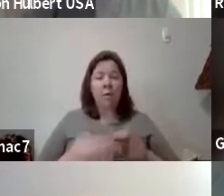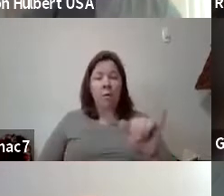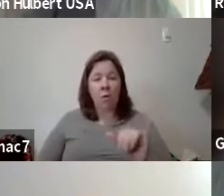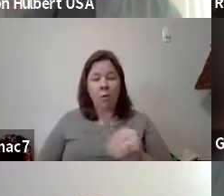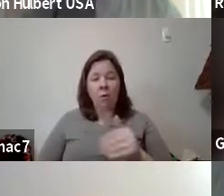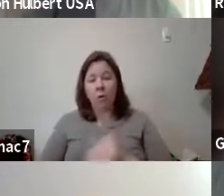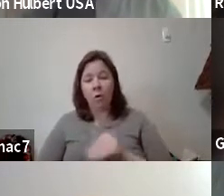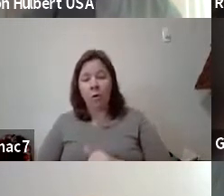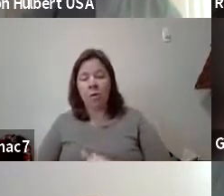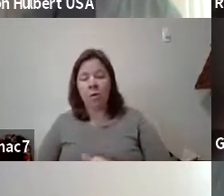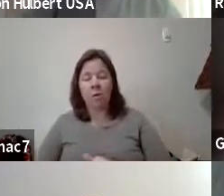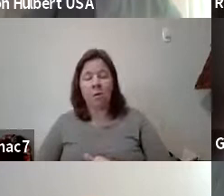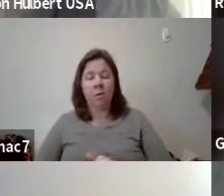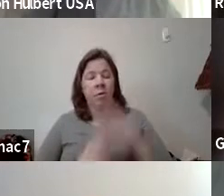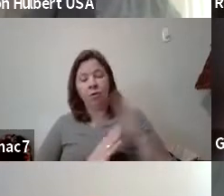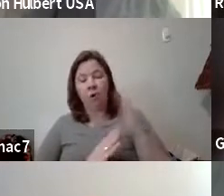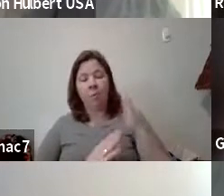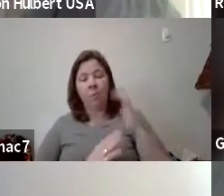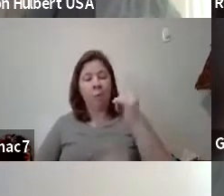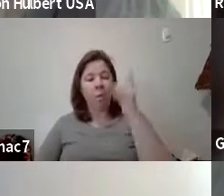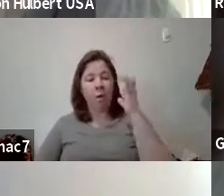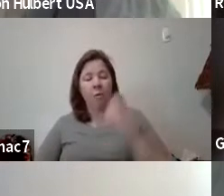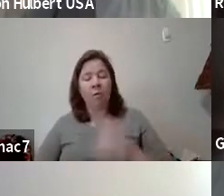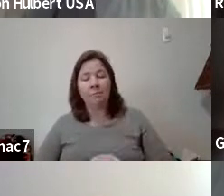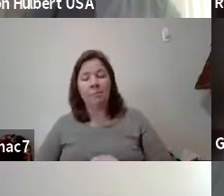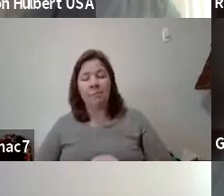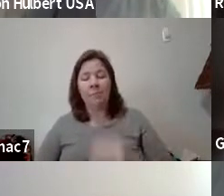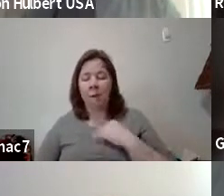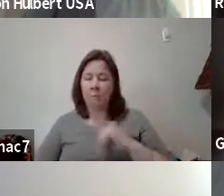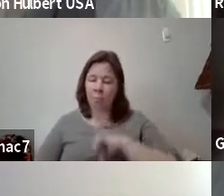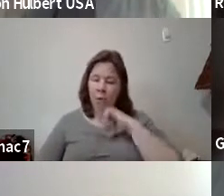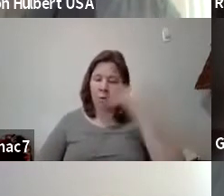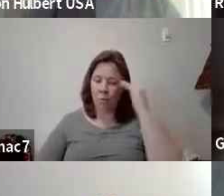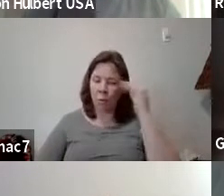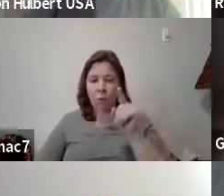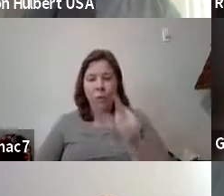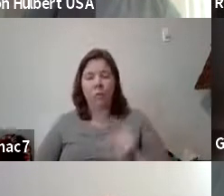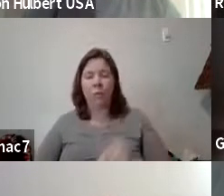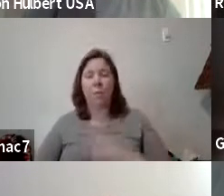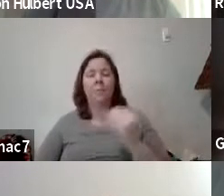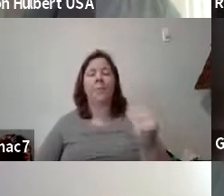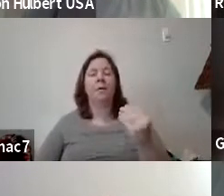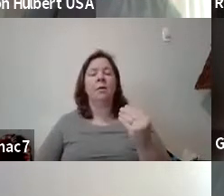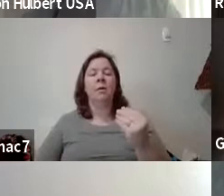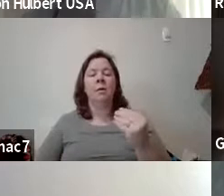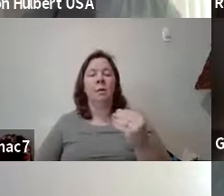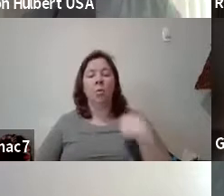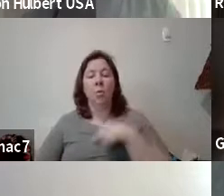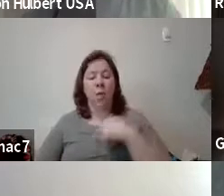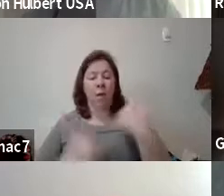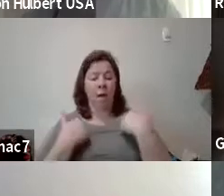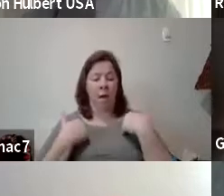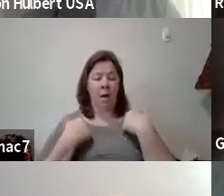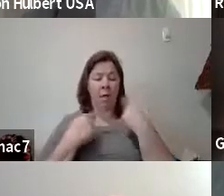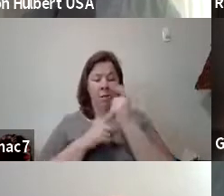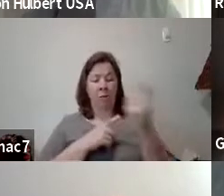top 100, fantastic. And, it just makes me so proud to know you. And, we had a call the one night, Dr.